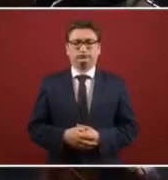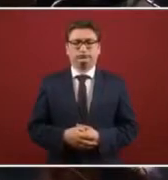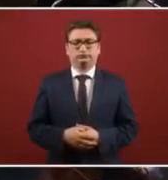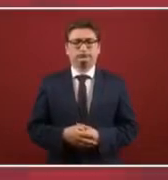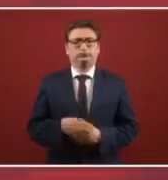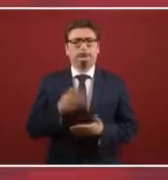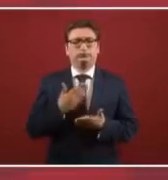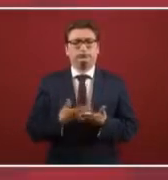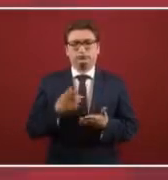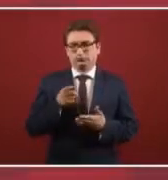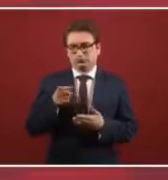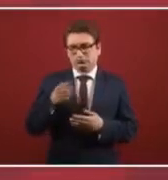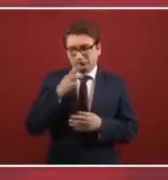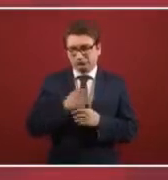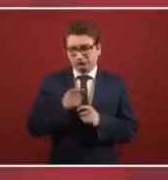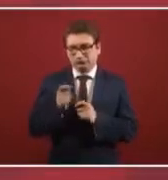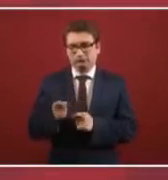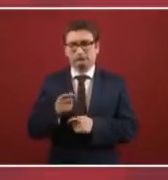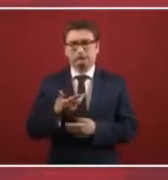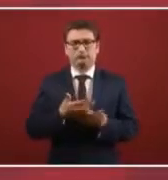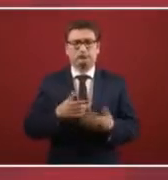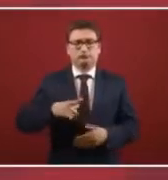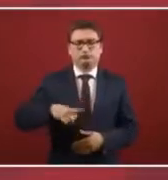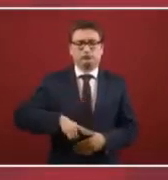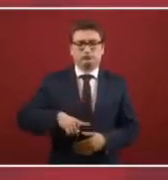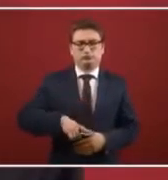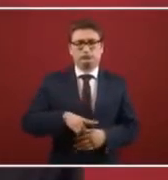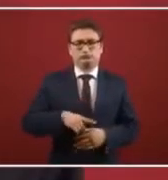distingue. which now distinguishes the government.